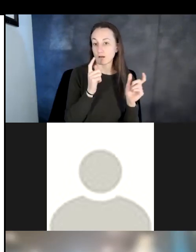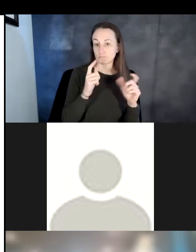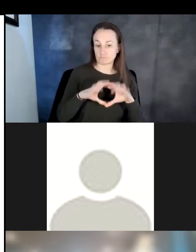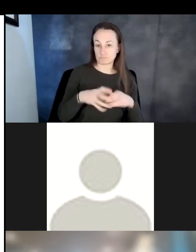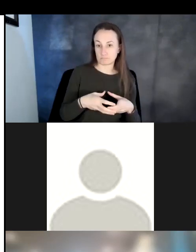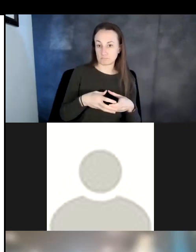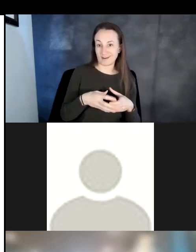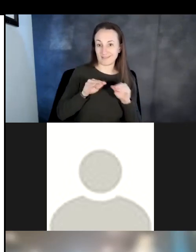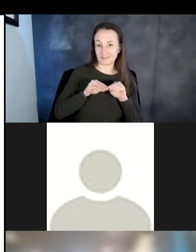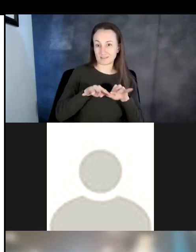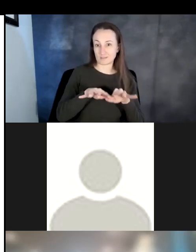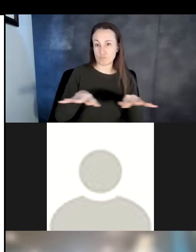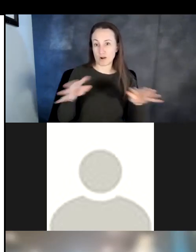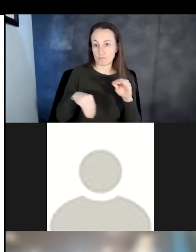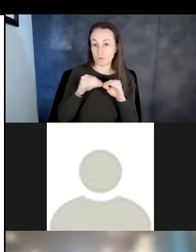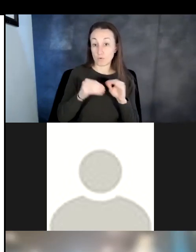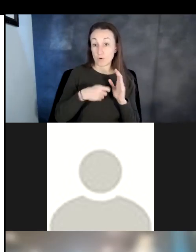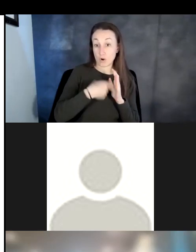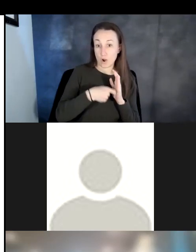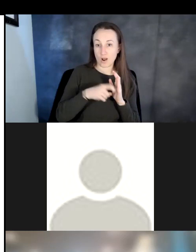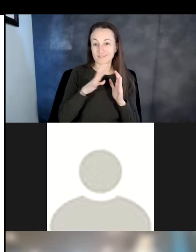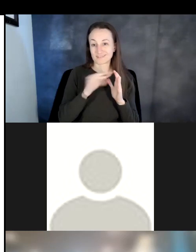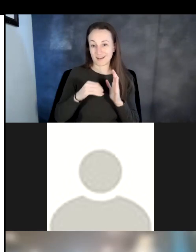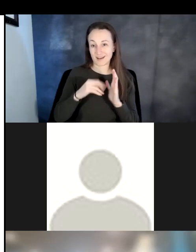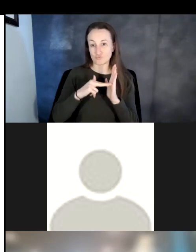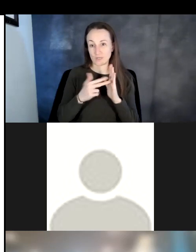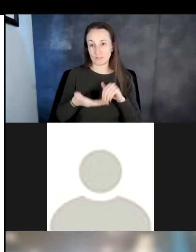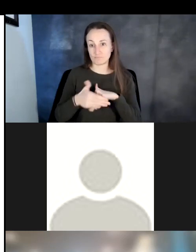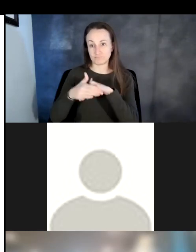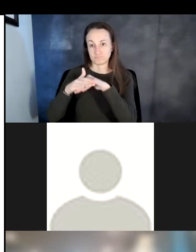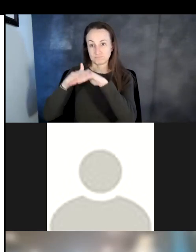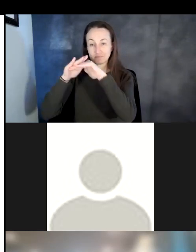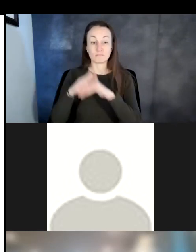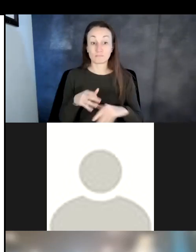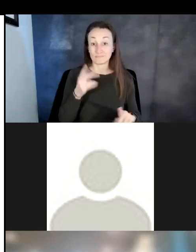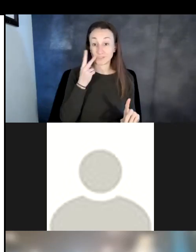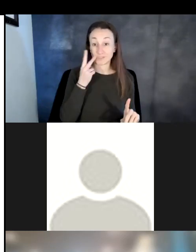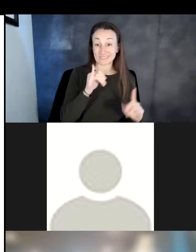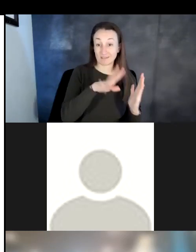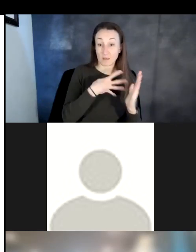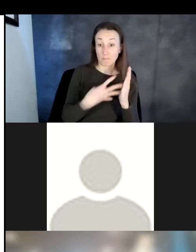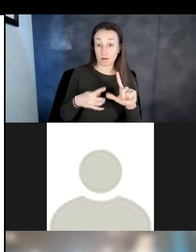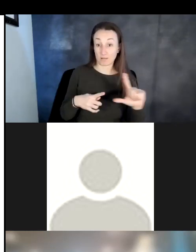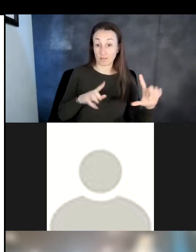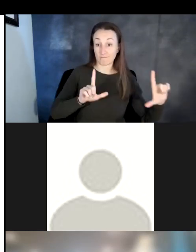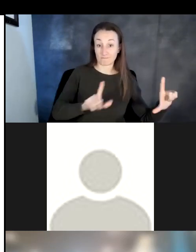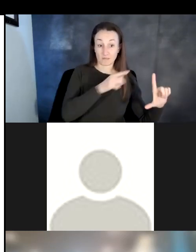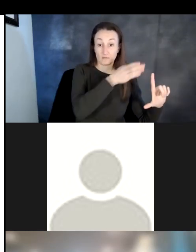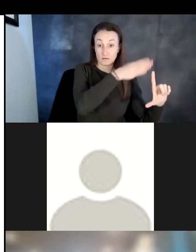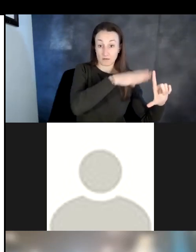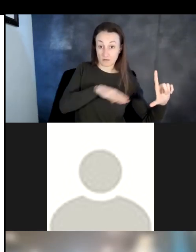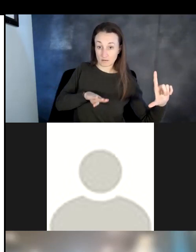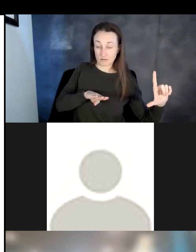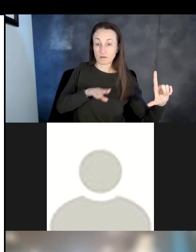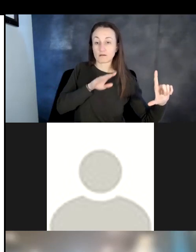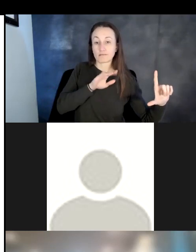it even further. We spread the cost further, we spread the reads further. And that's what this plot here is showing. So we